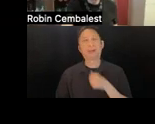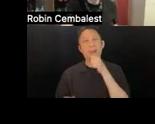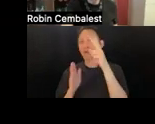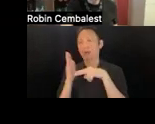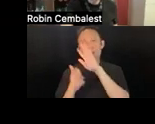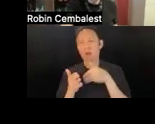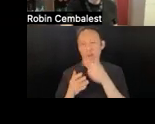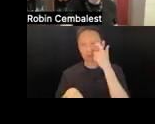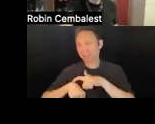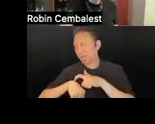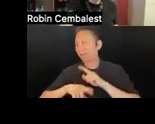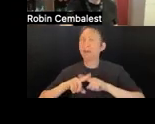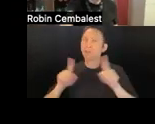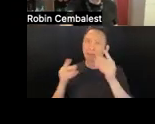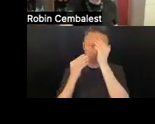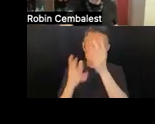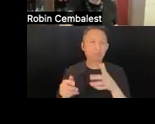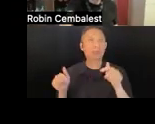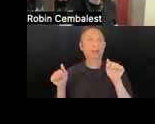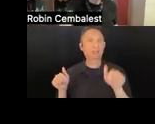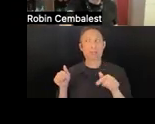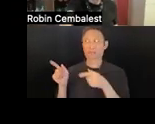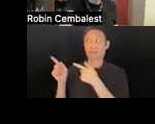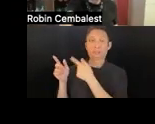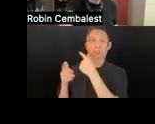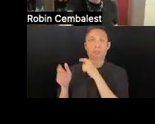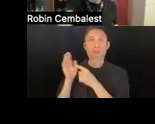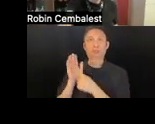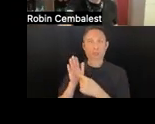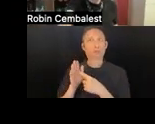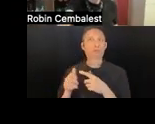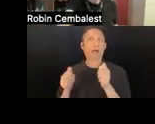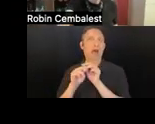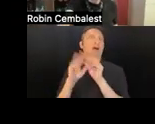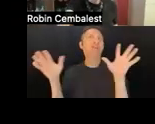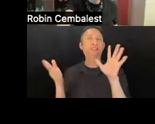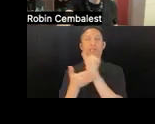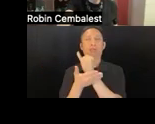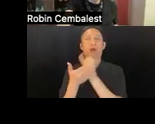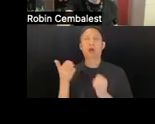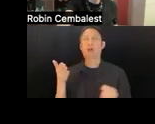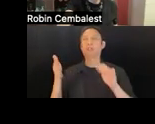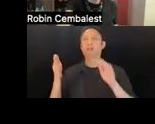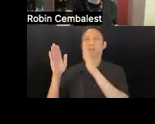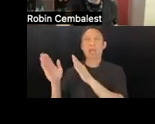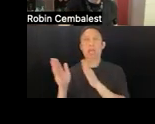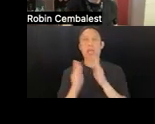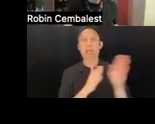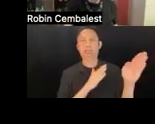time, but just to show that these are very art directed and prepared posts that work as a